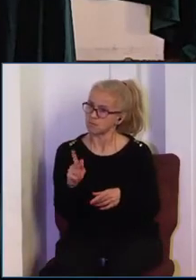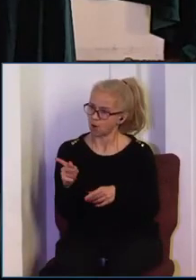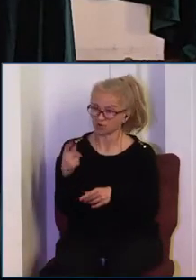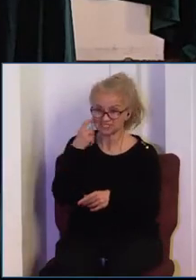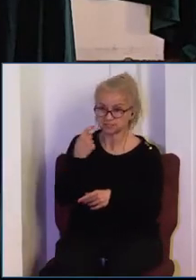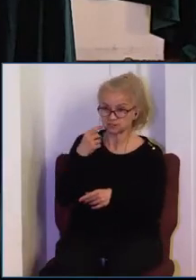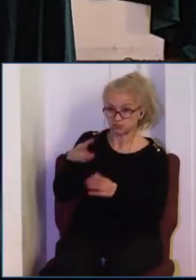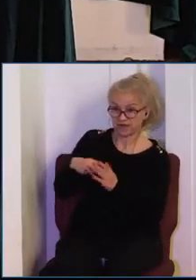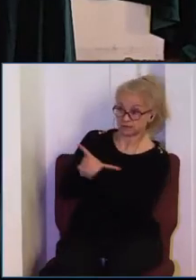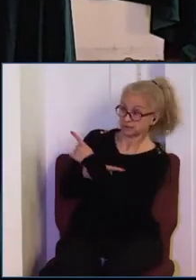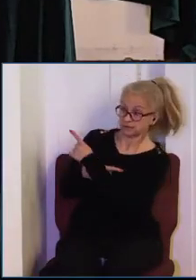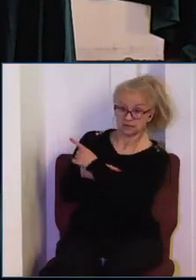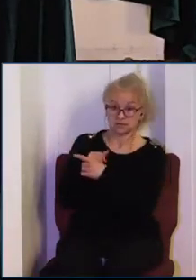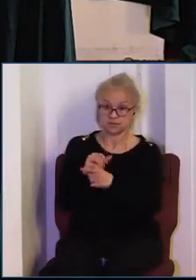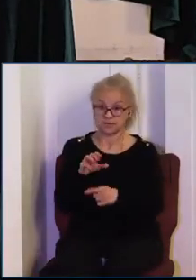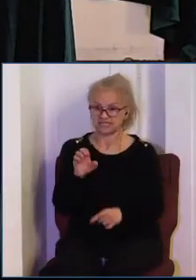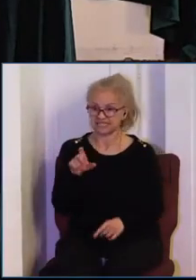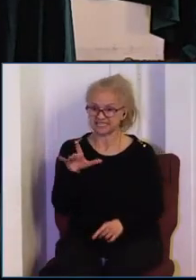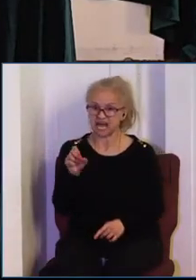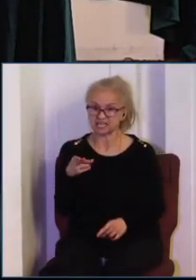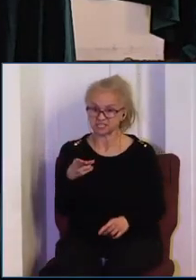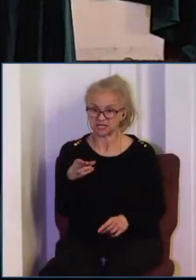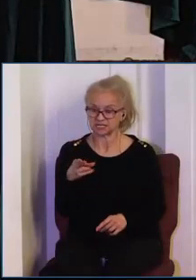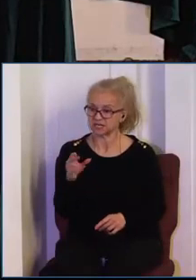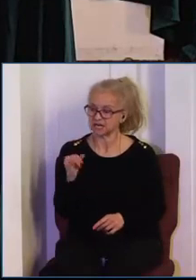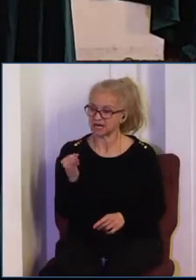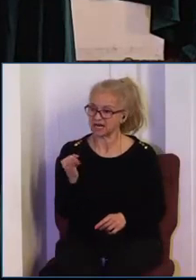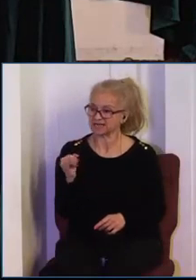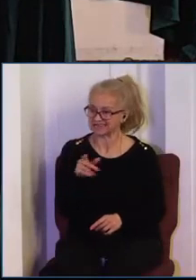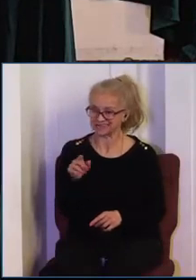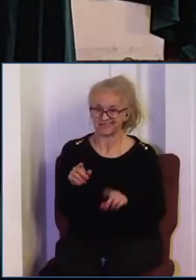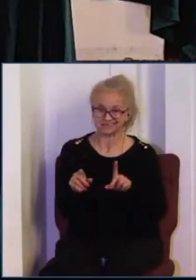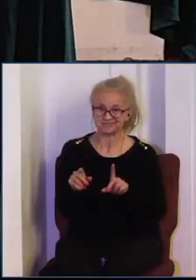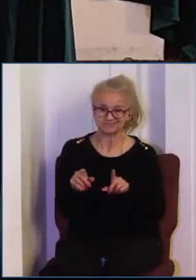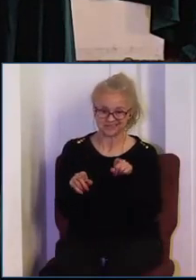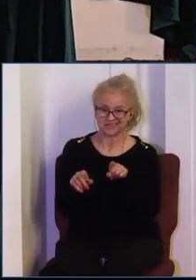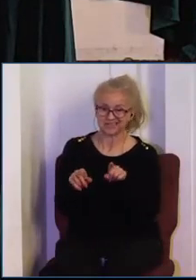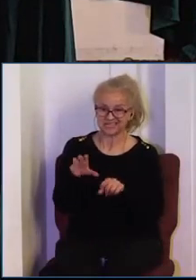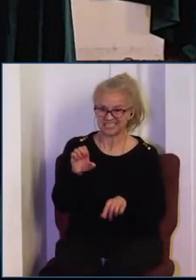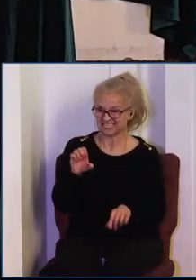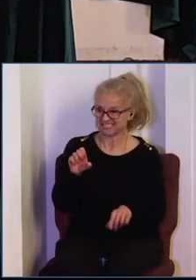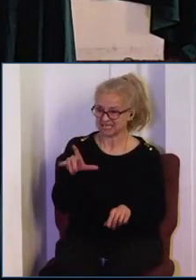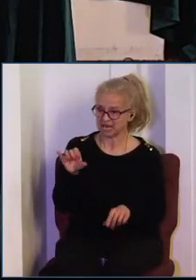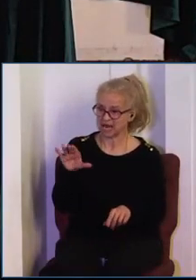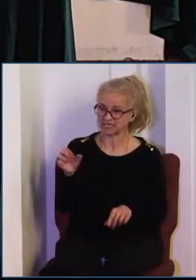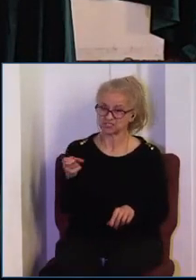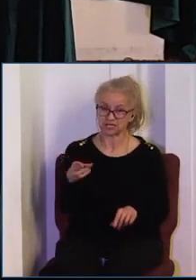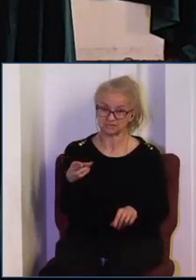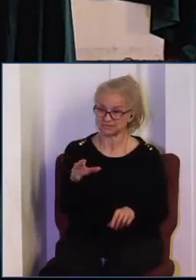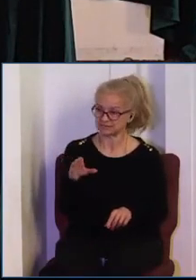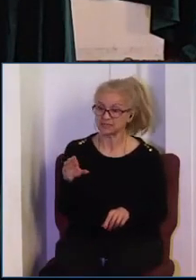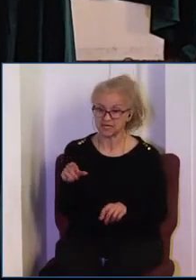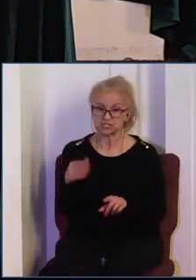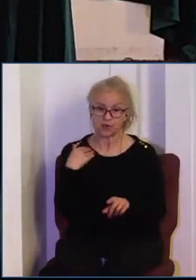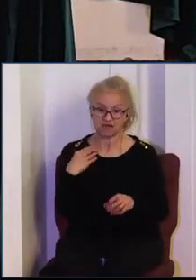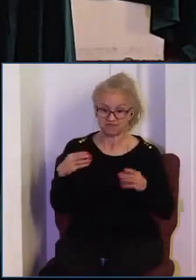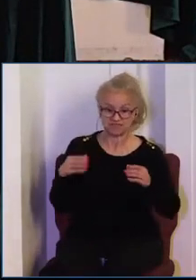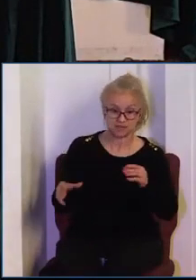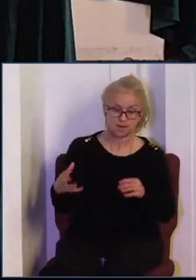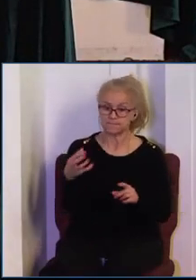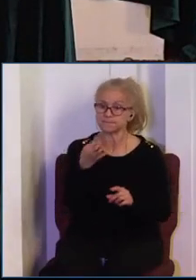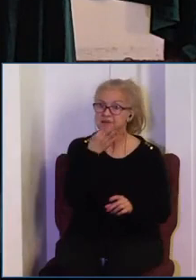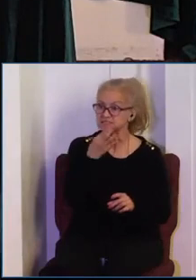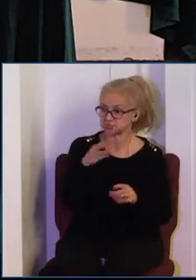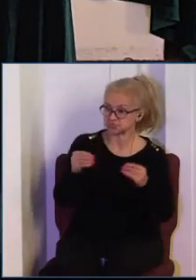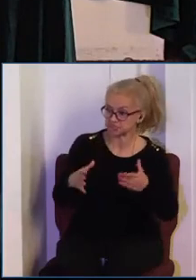ago about Elijah and Elisha. In that story, you have the master teacher, the